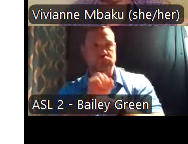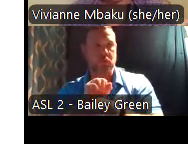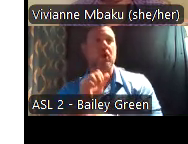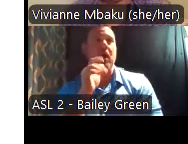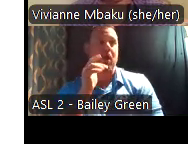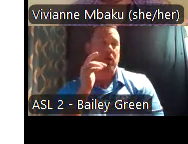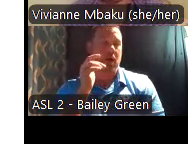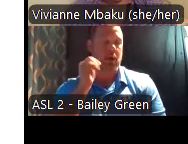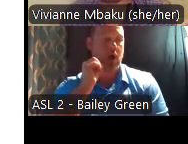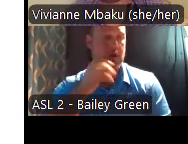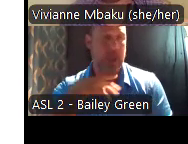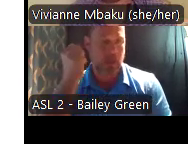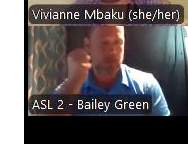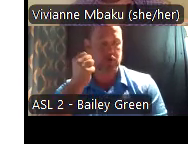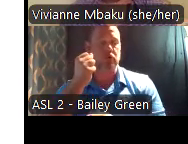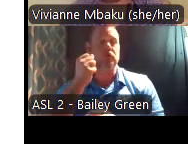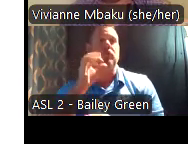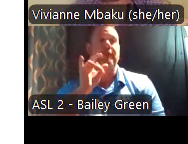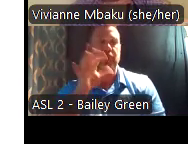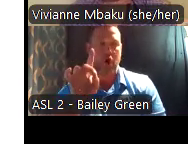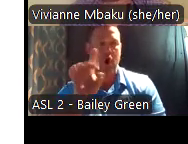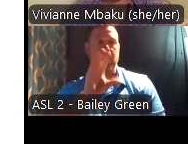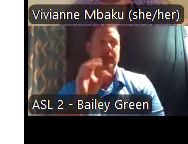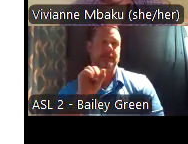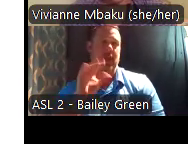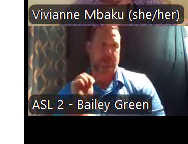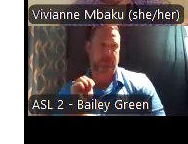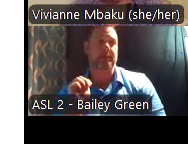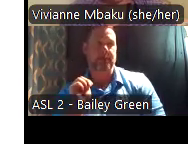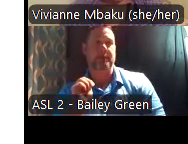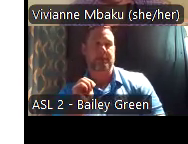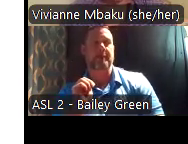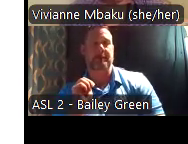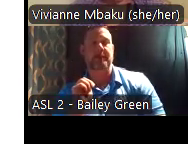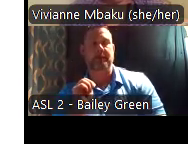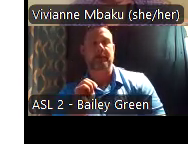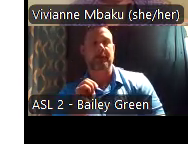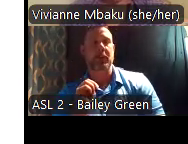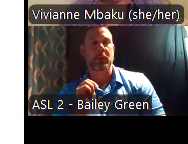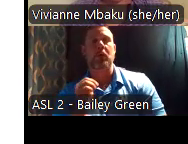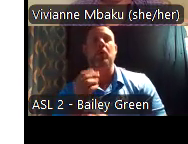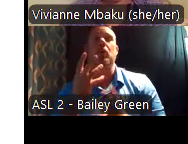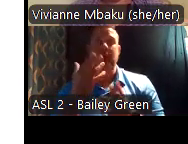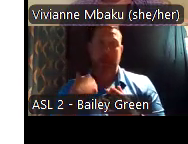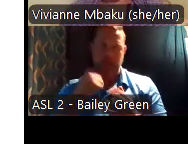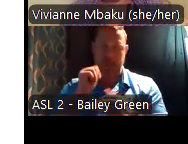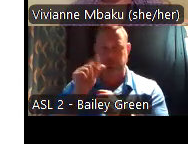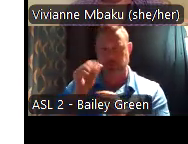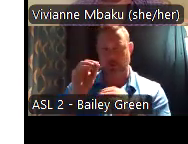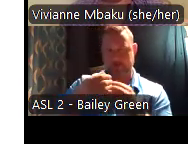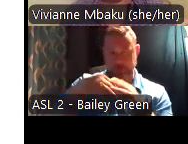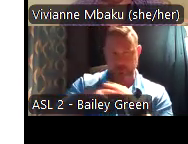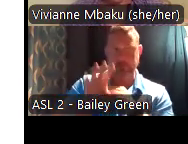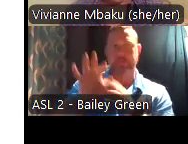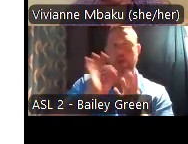and scams. Previously, at a full council meeting, we did have the AG's office come and talk about their